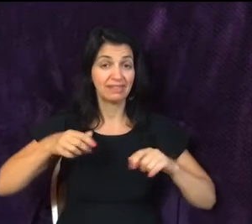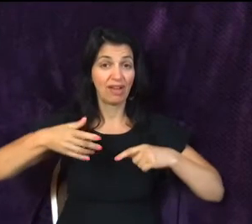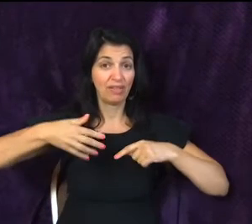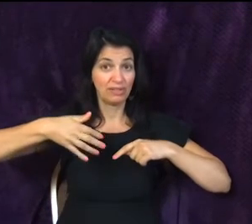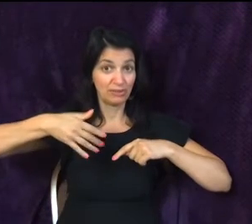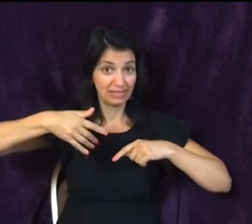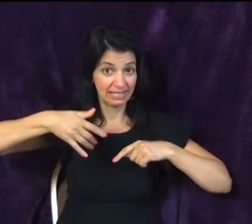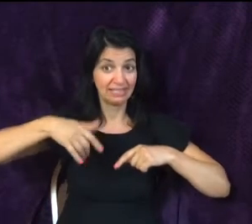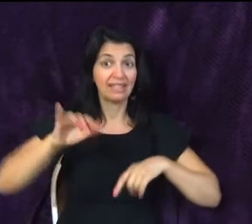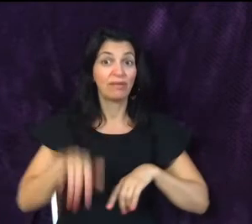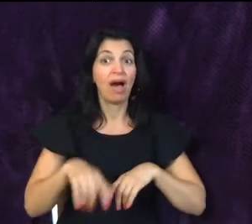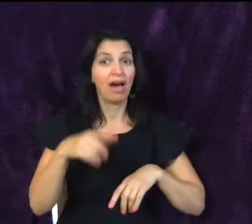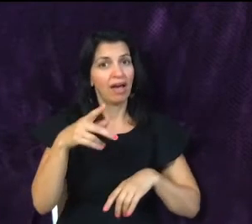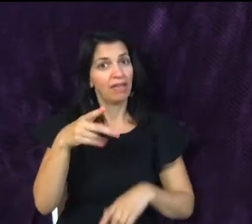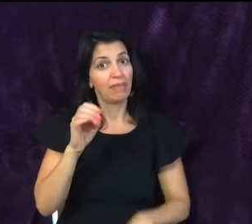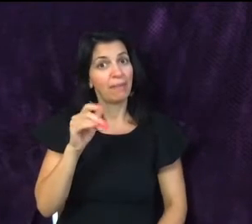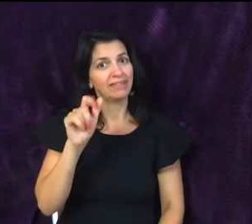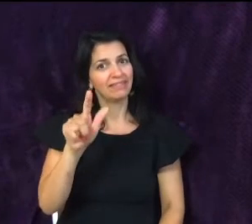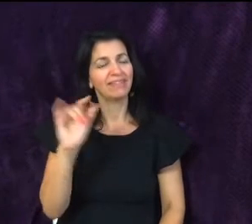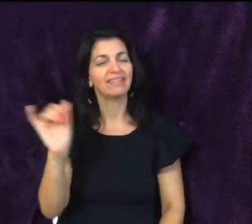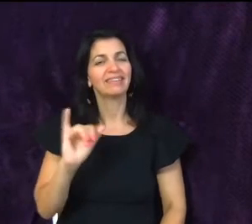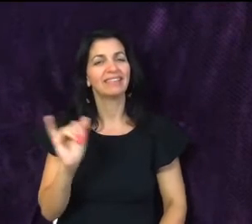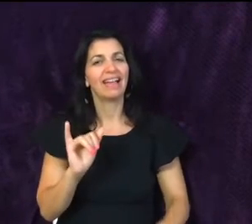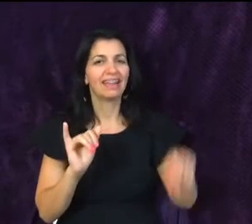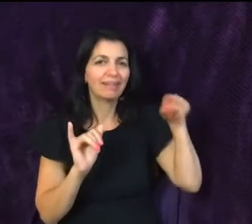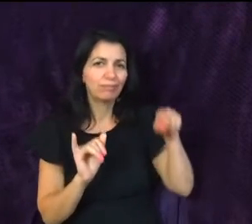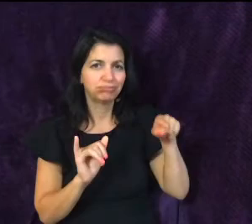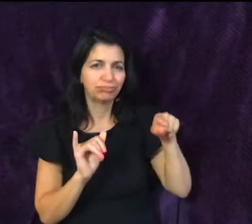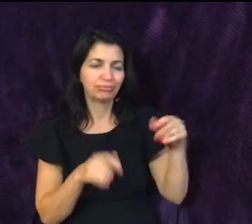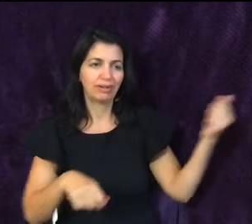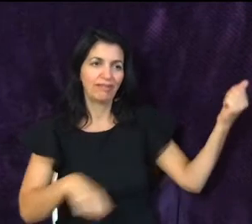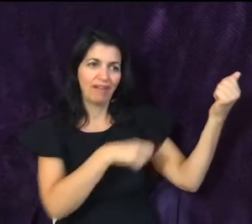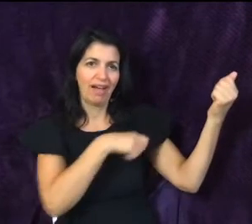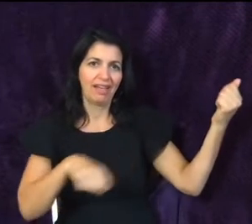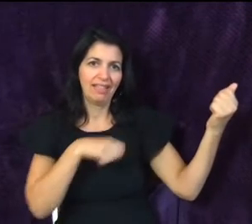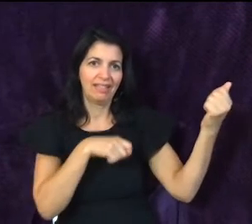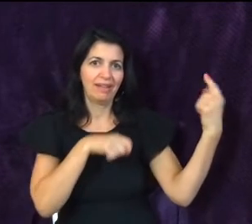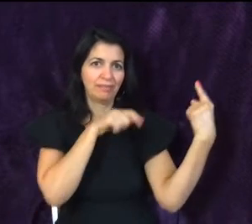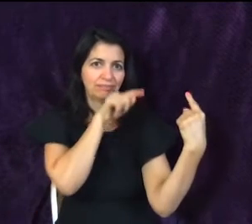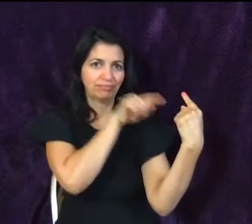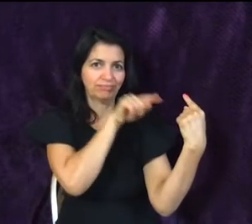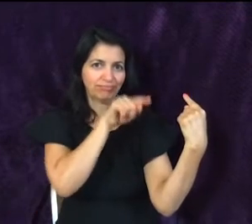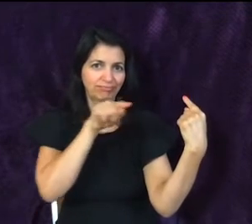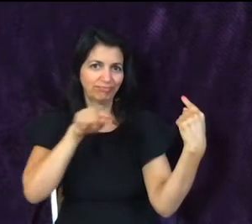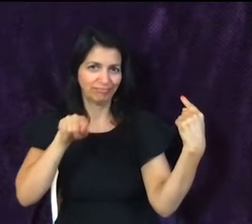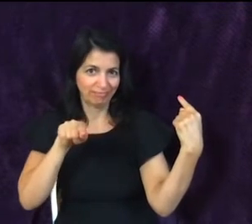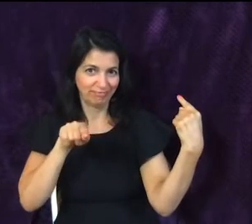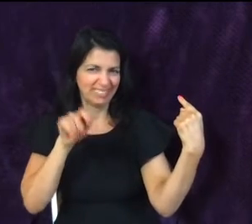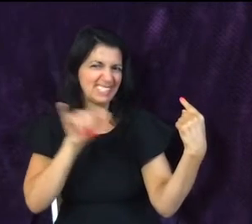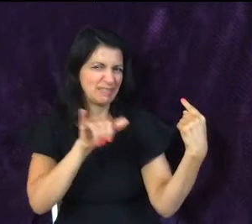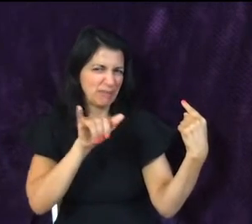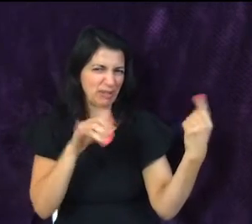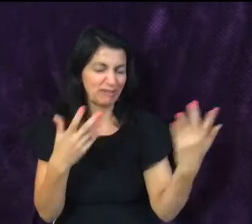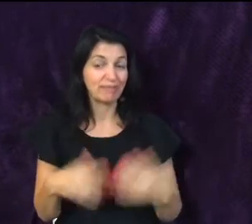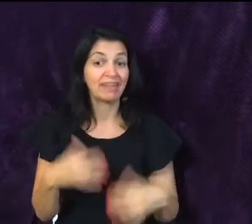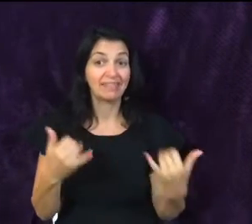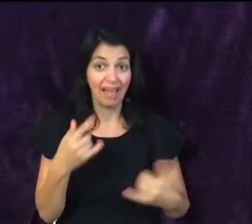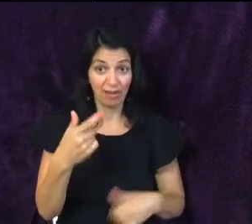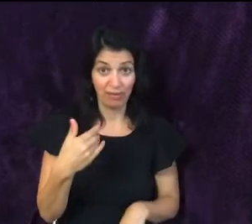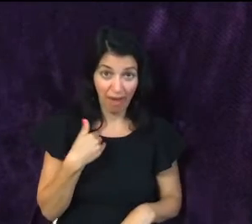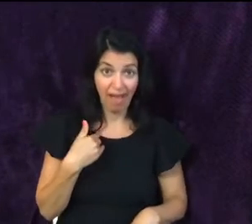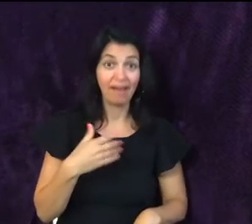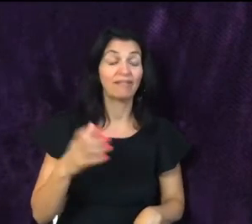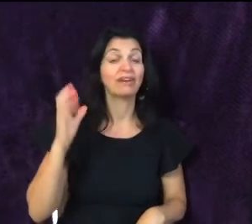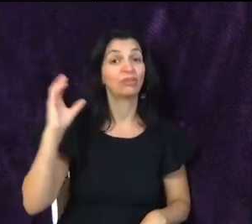violin. So now you have your strings, your drum, and your